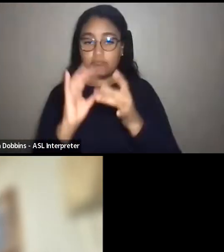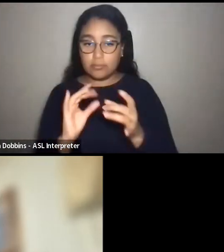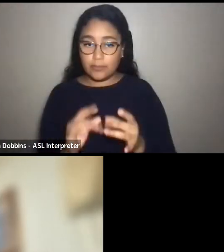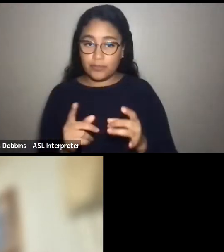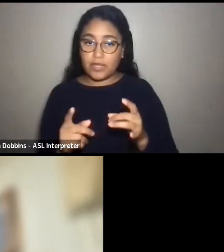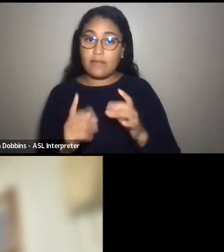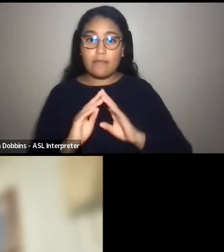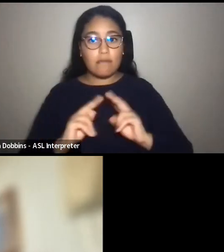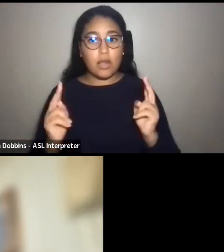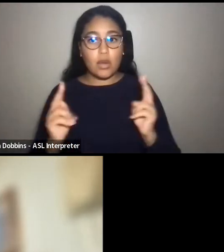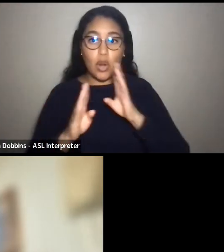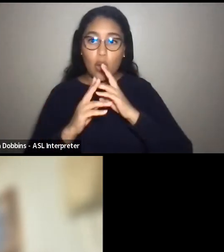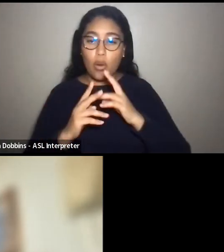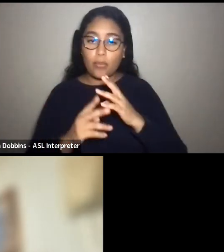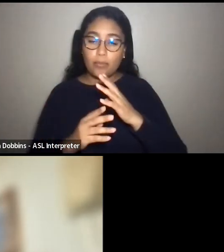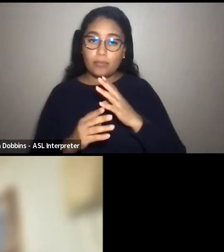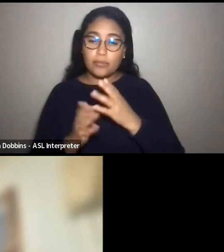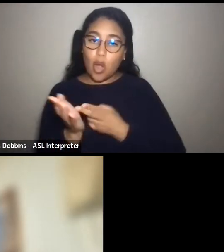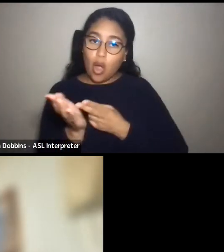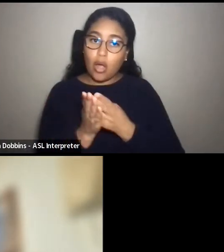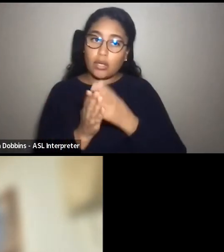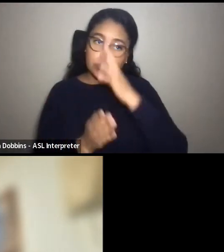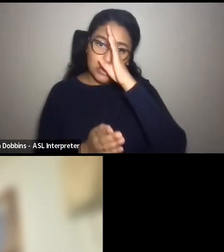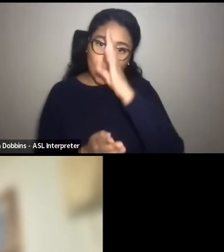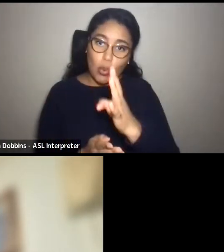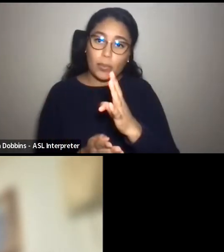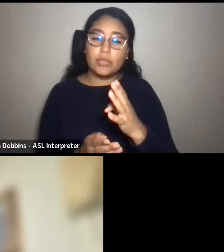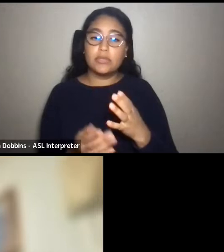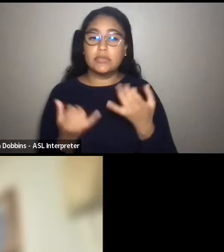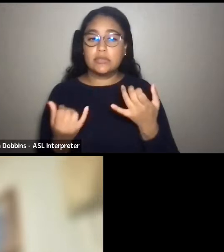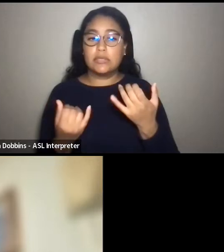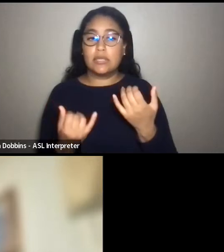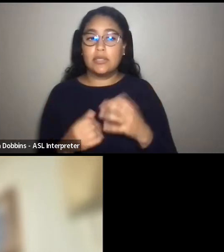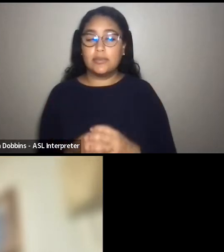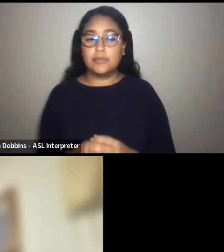very candidly, very honestly about what you're feeling.